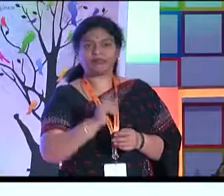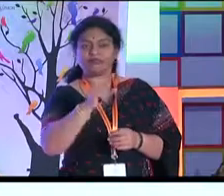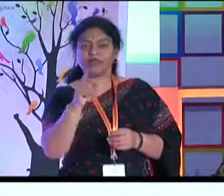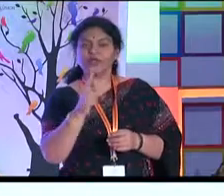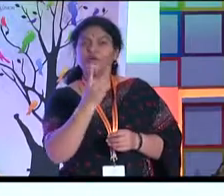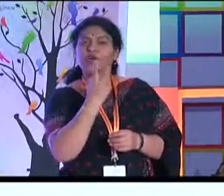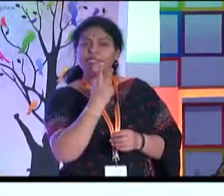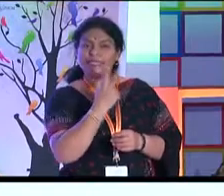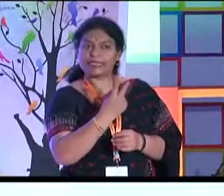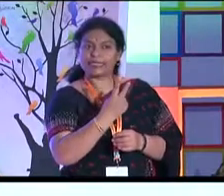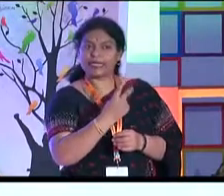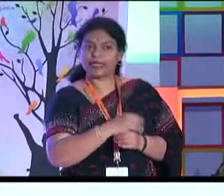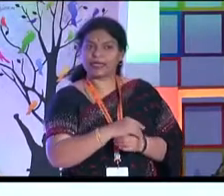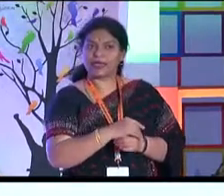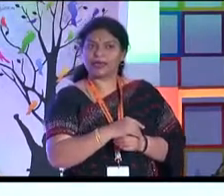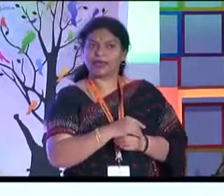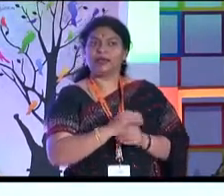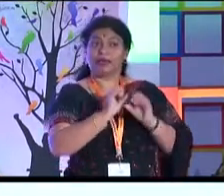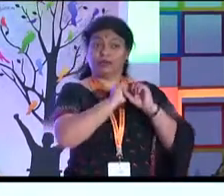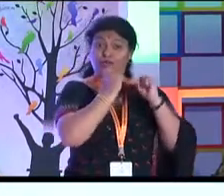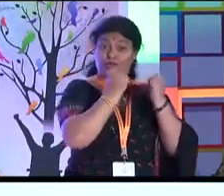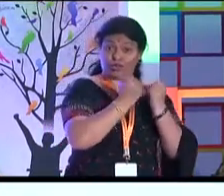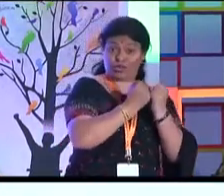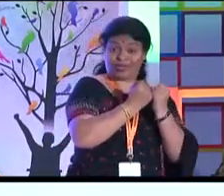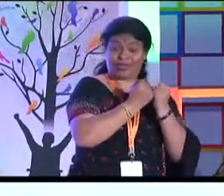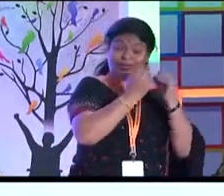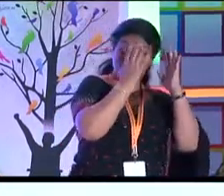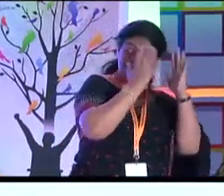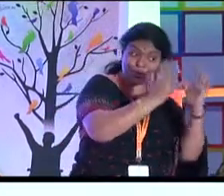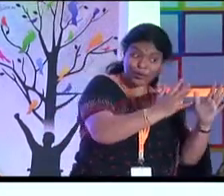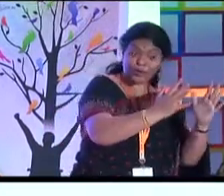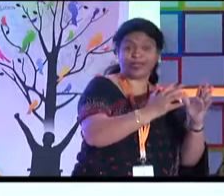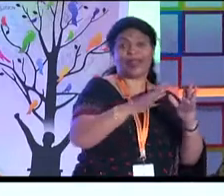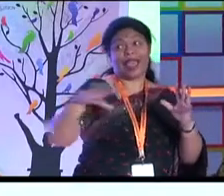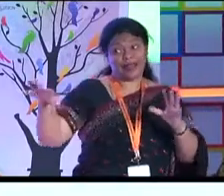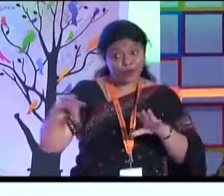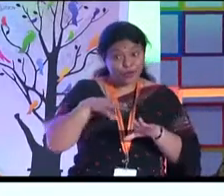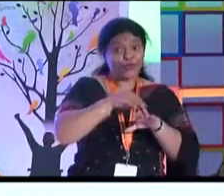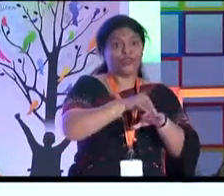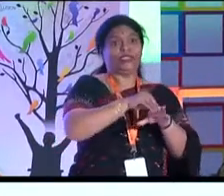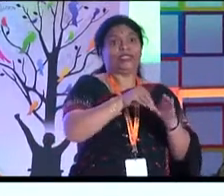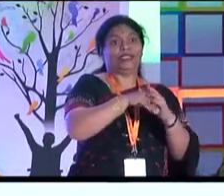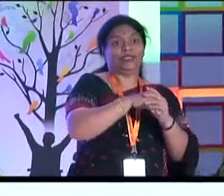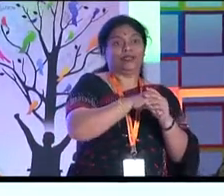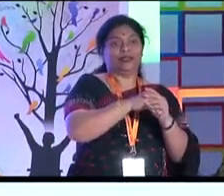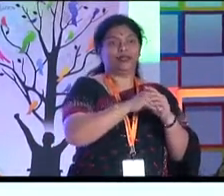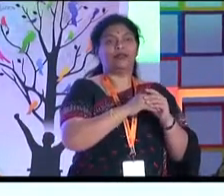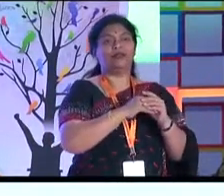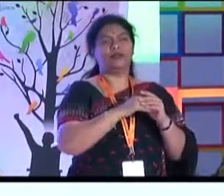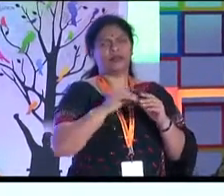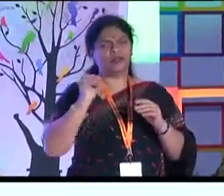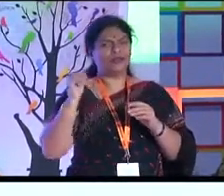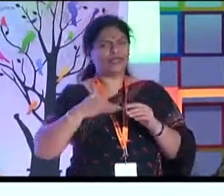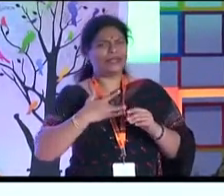at the social aspect of it, the inclusion aspect of it. I said, let me look